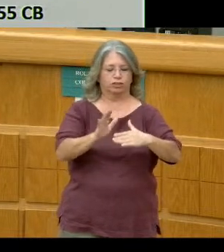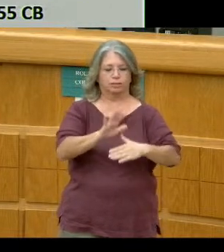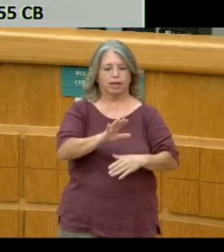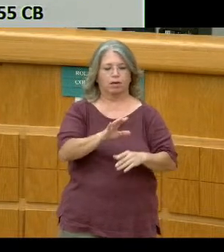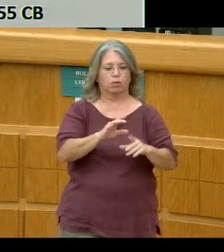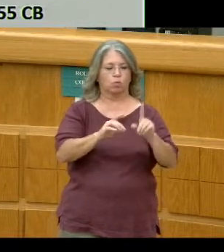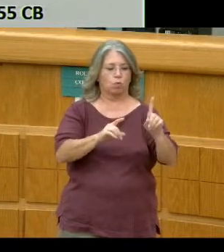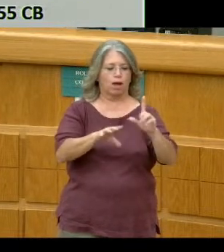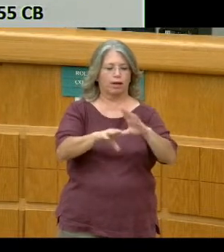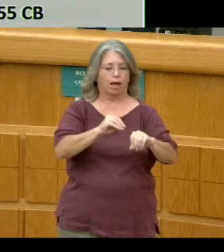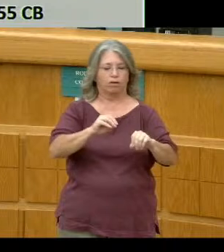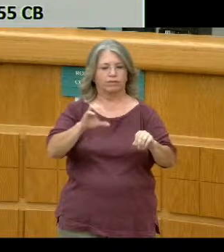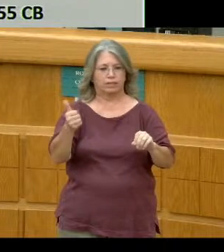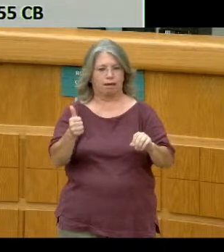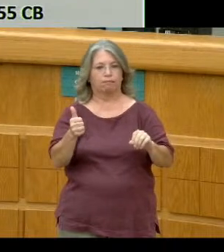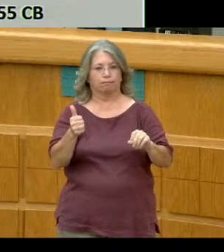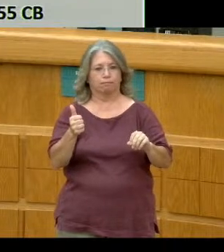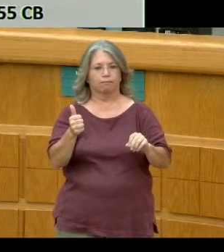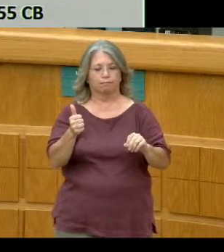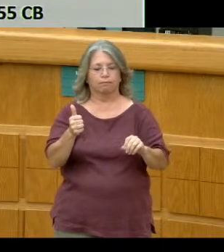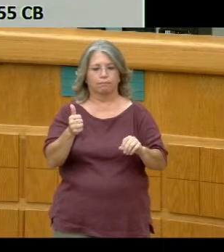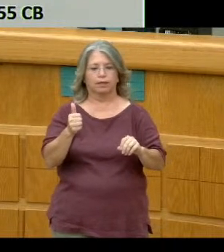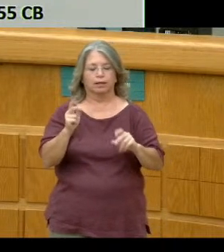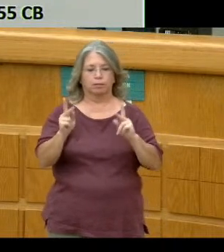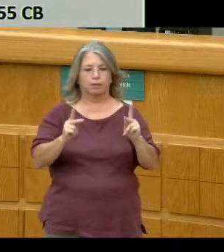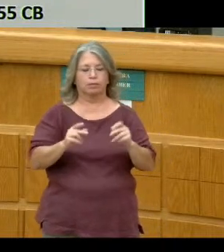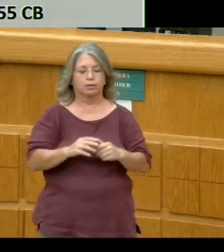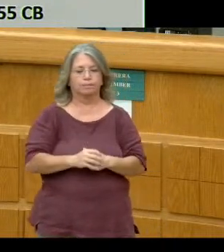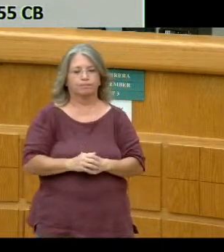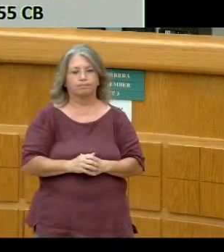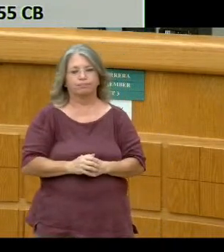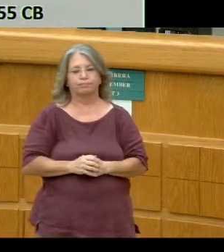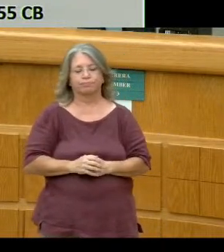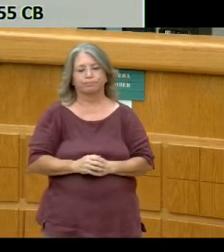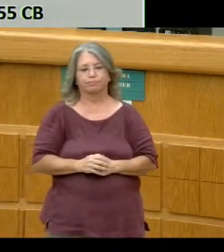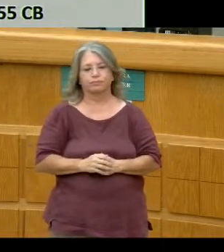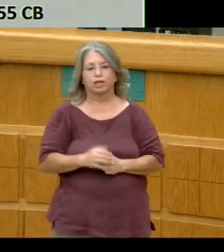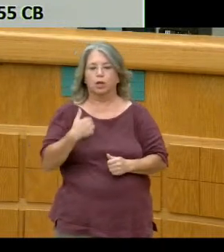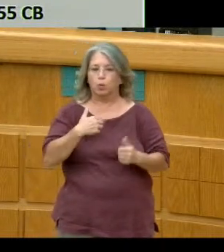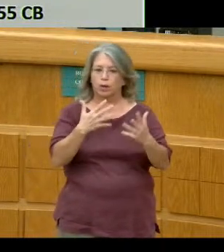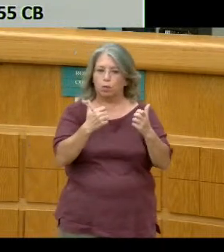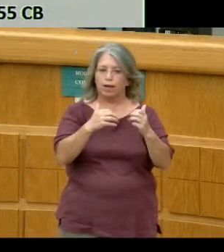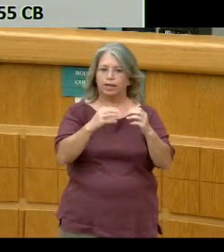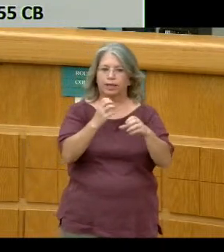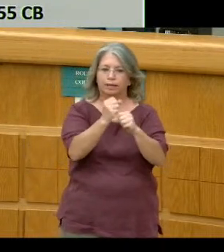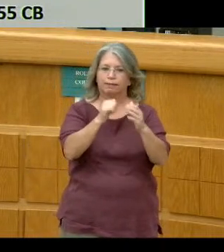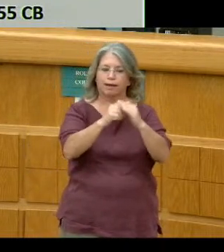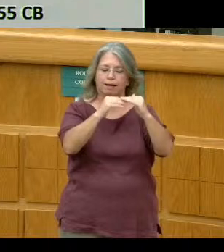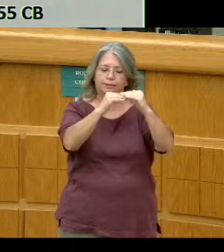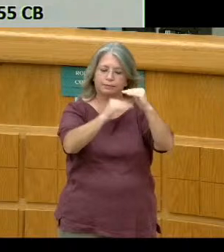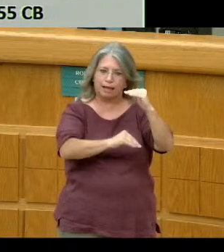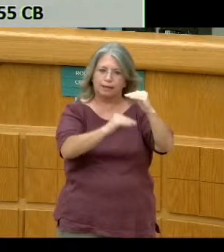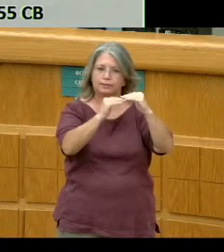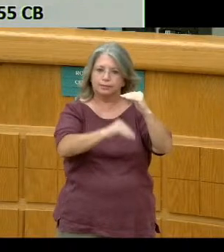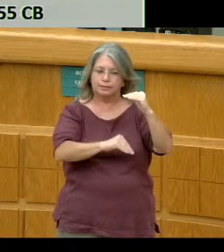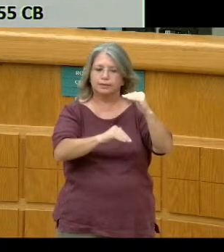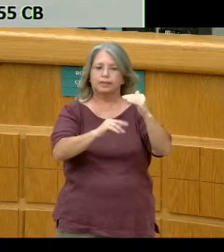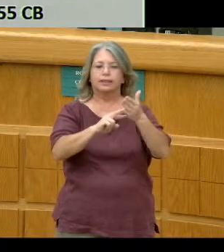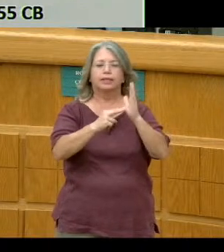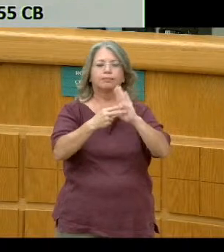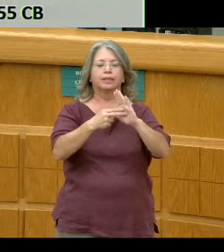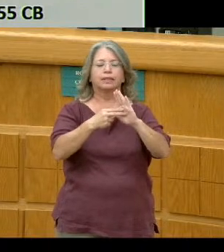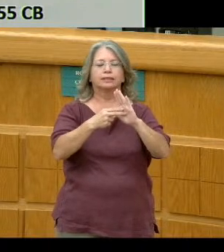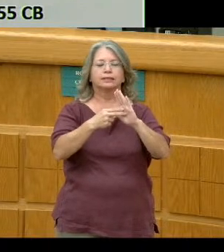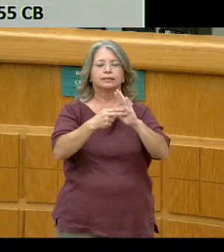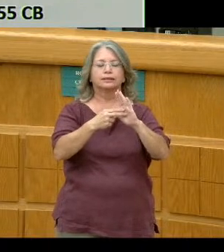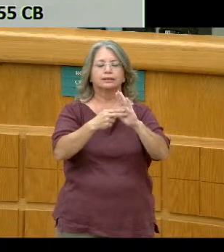that's where, it's a large proportion of the community, and we want to get this down so that you're less likely to encounter COVID when you're out